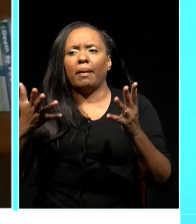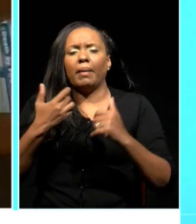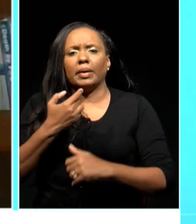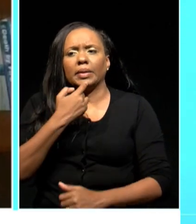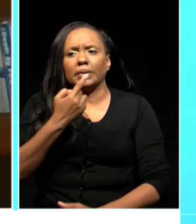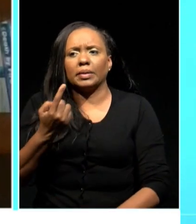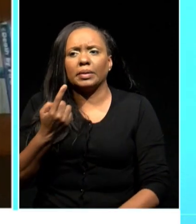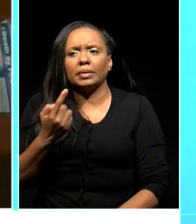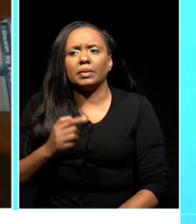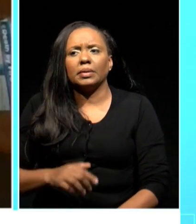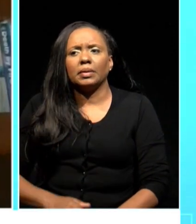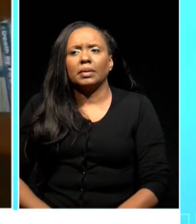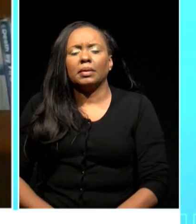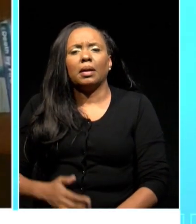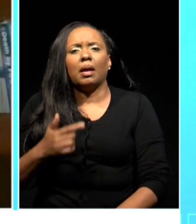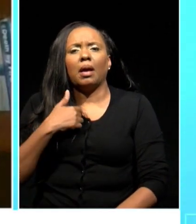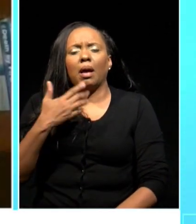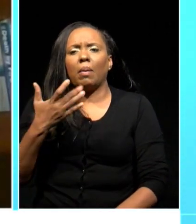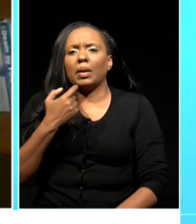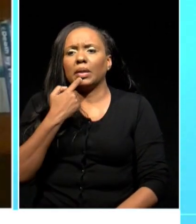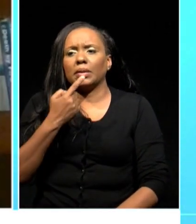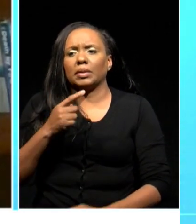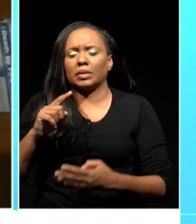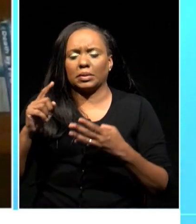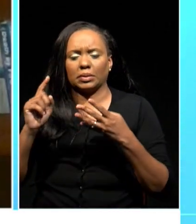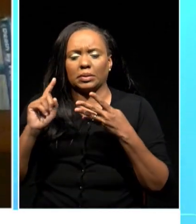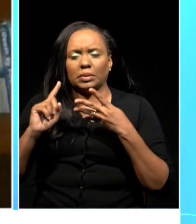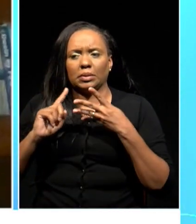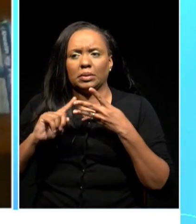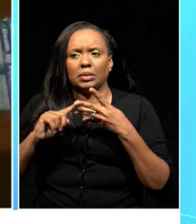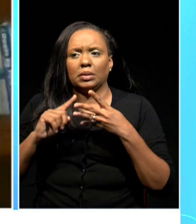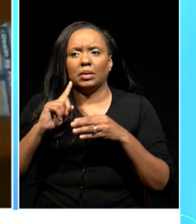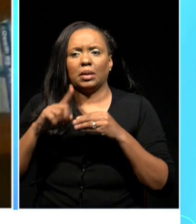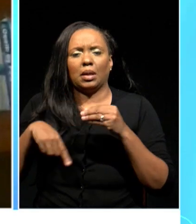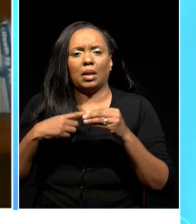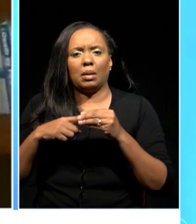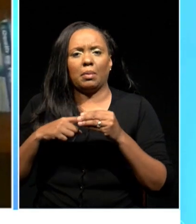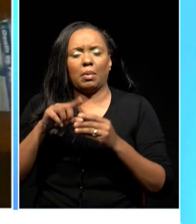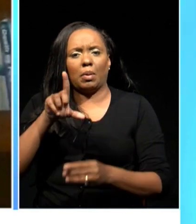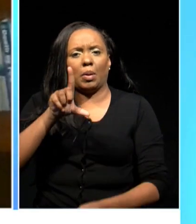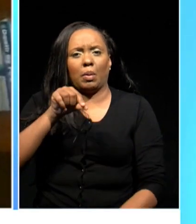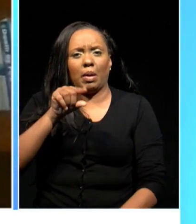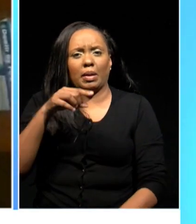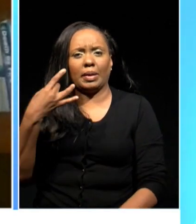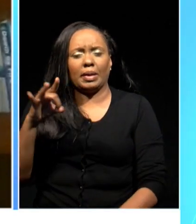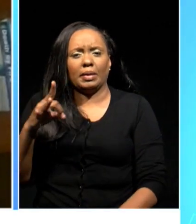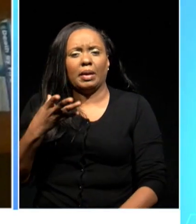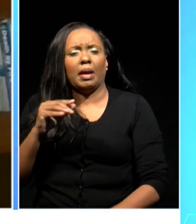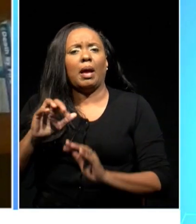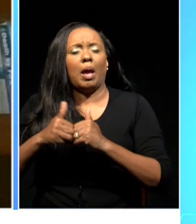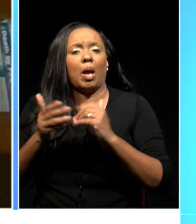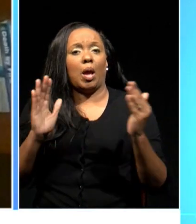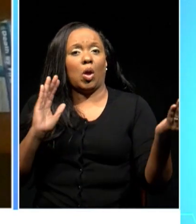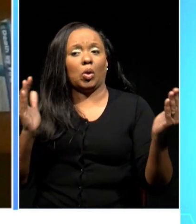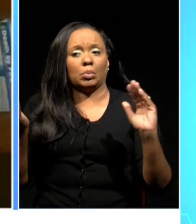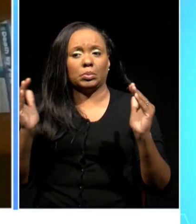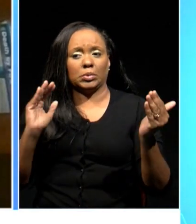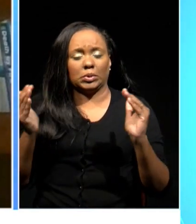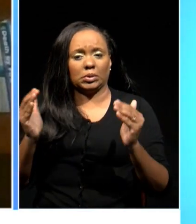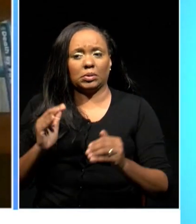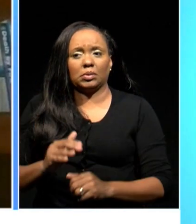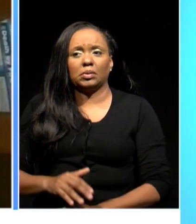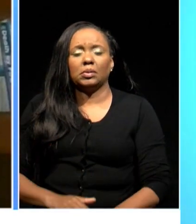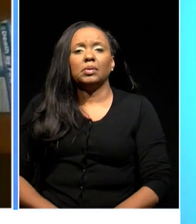initial question to Professor Barbados in relation to whether 2018 was an outlier. I would just want to say, in my view, we can